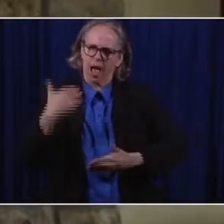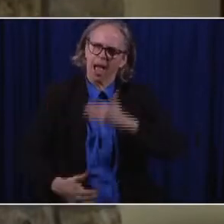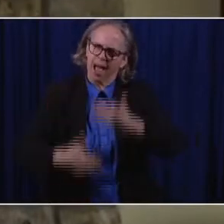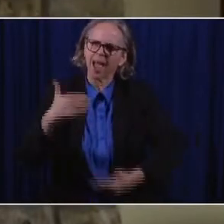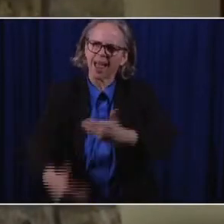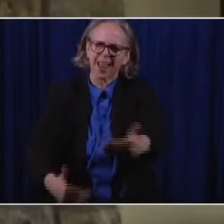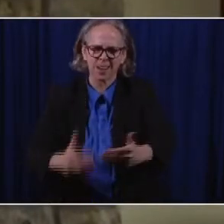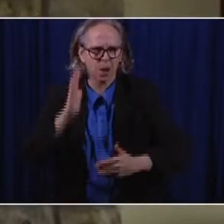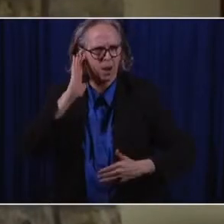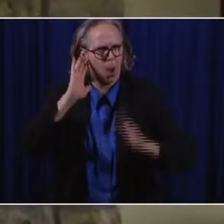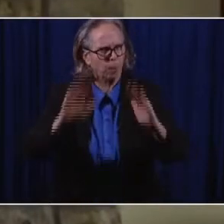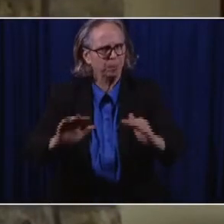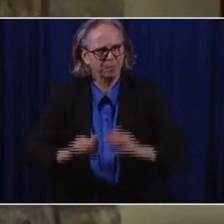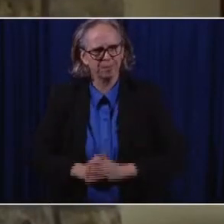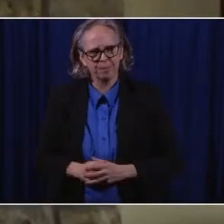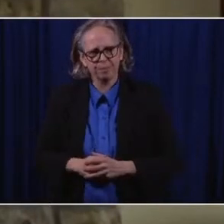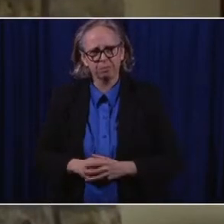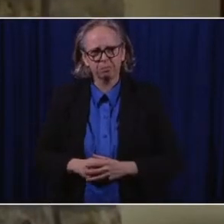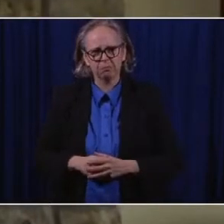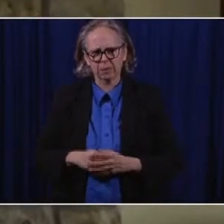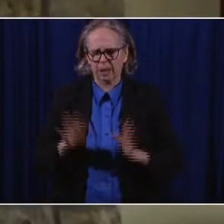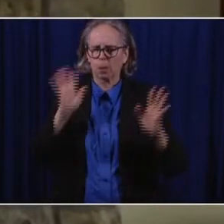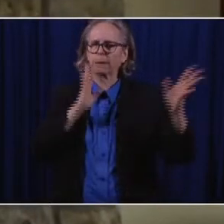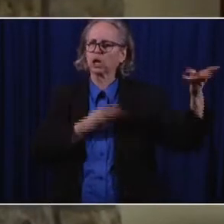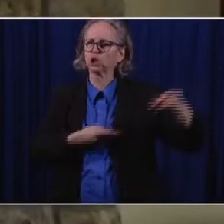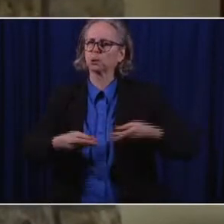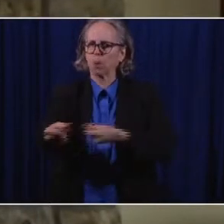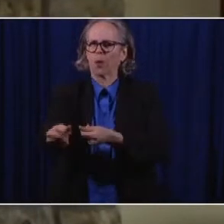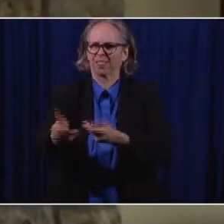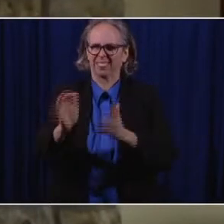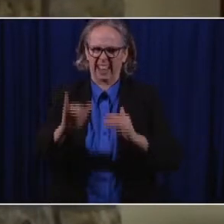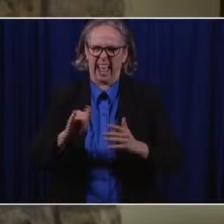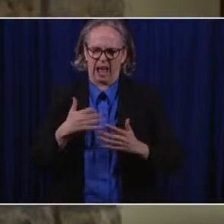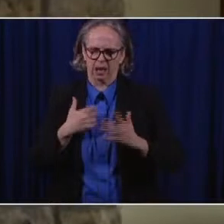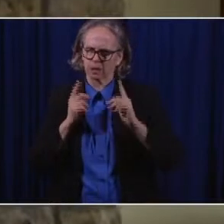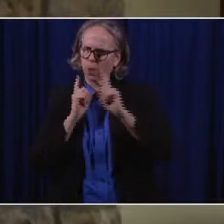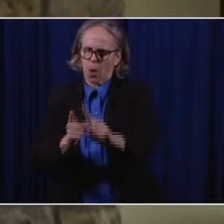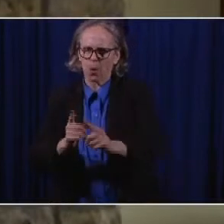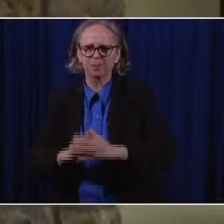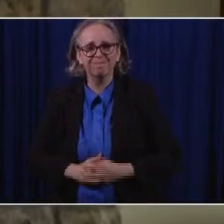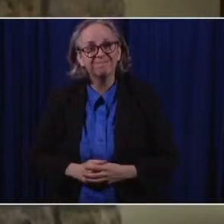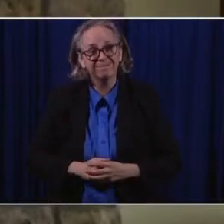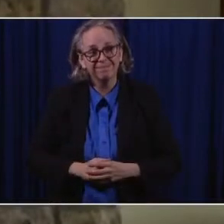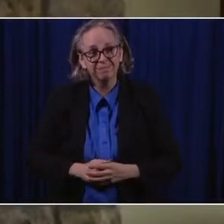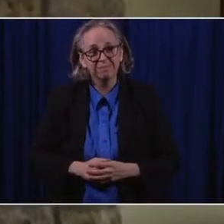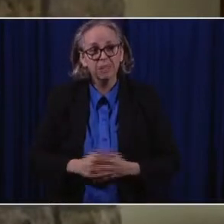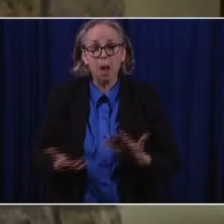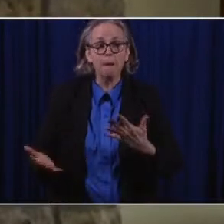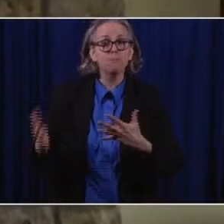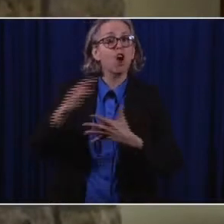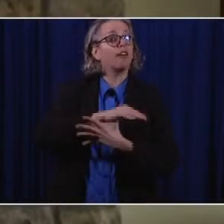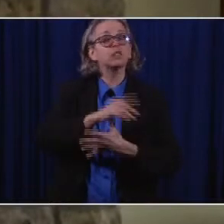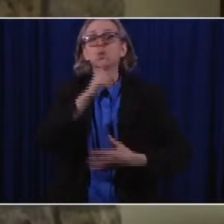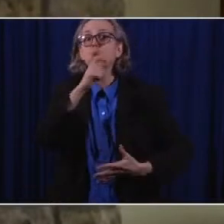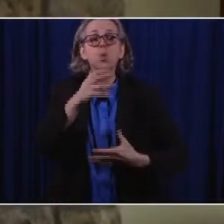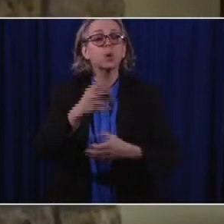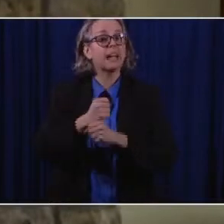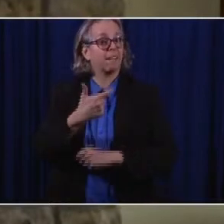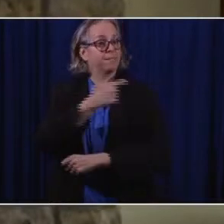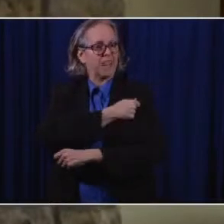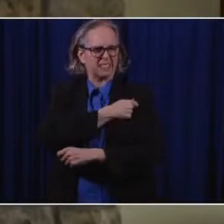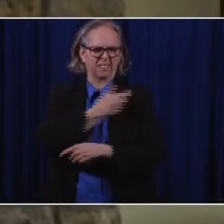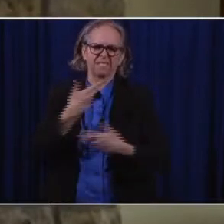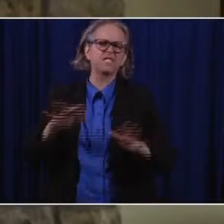and we hope a third and beyond that. The priorities are pretty much what we've talked